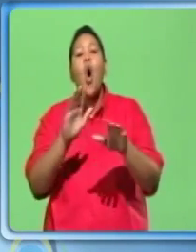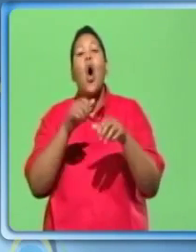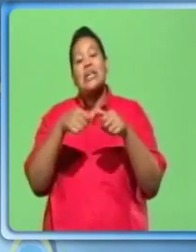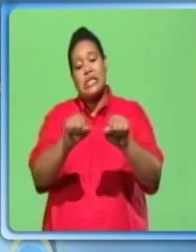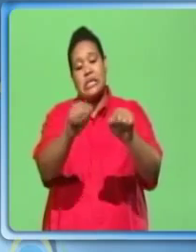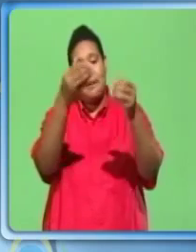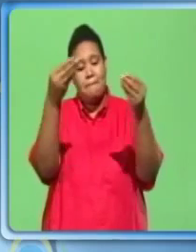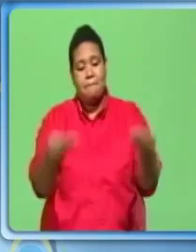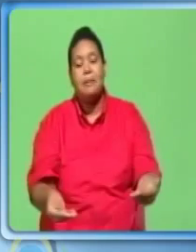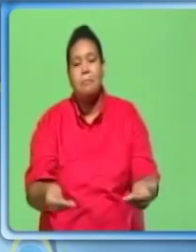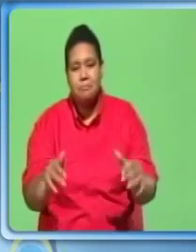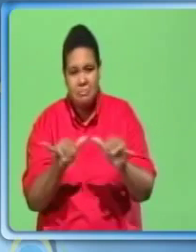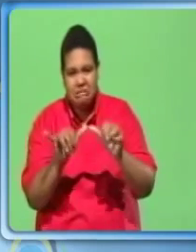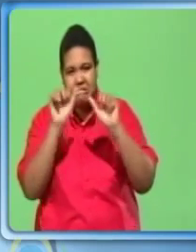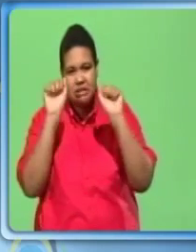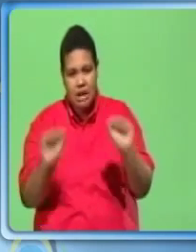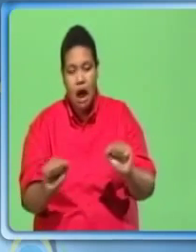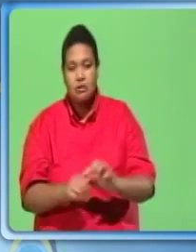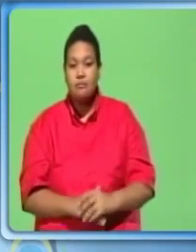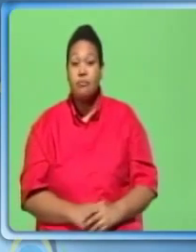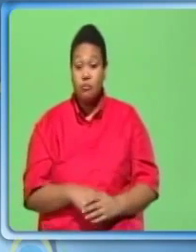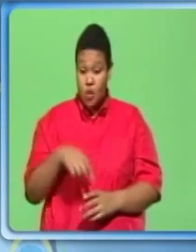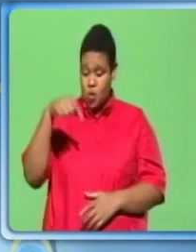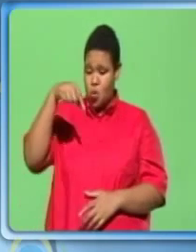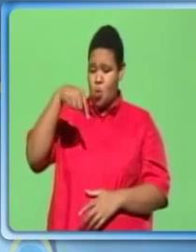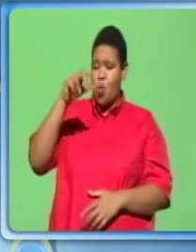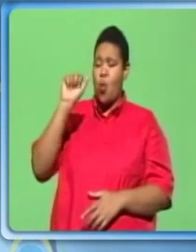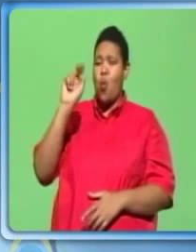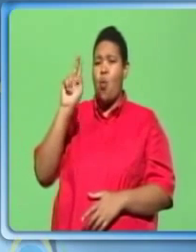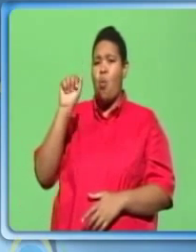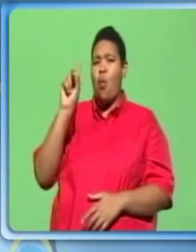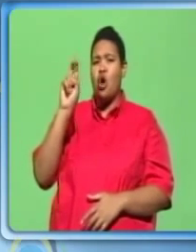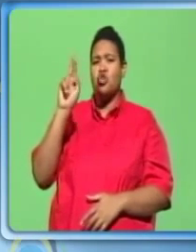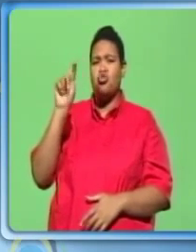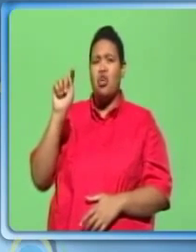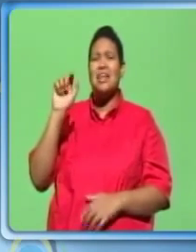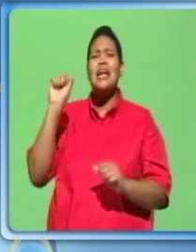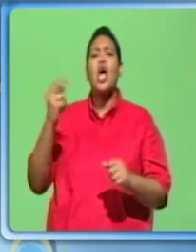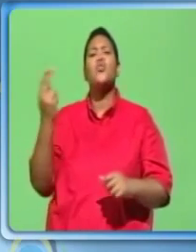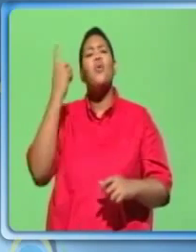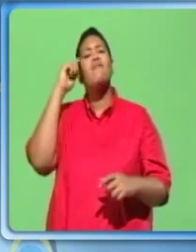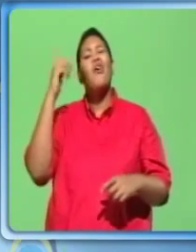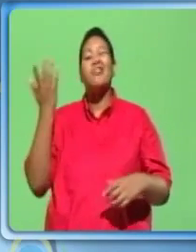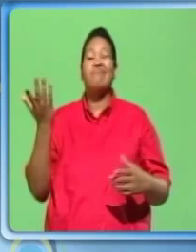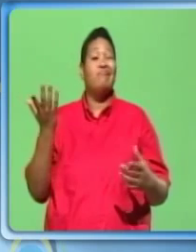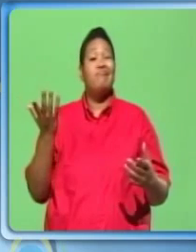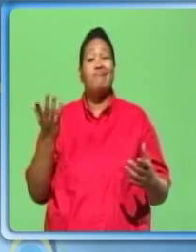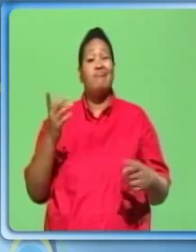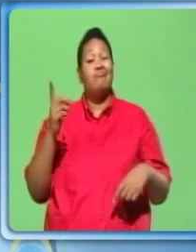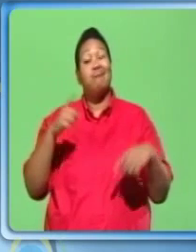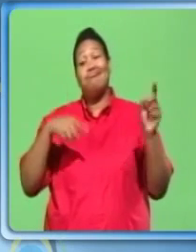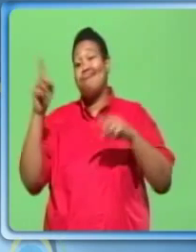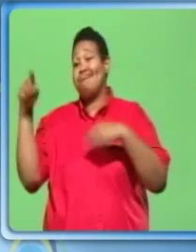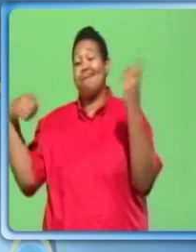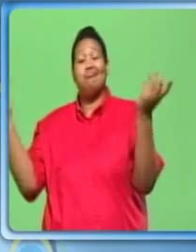seashore. The quadrat may be used for random or systematic